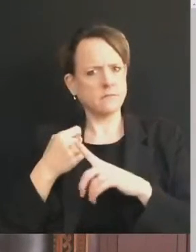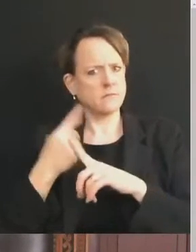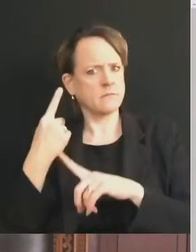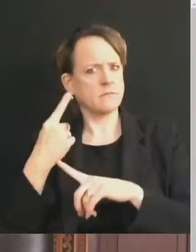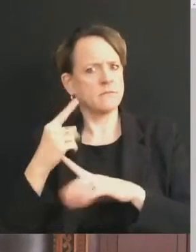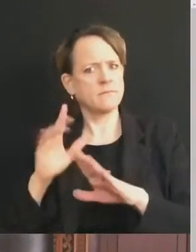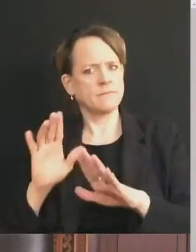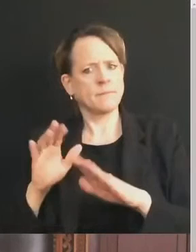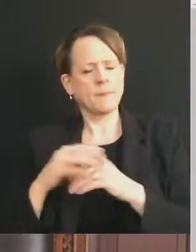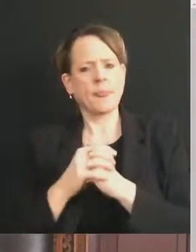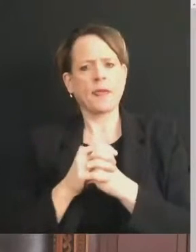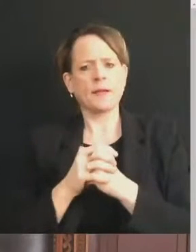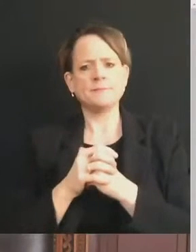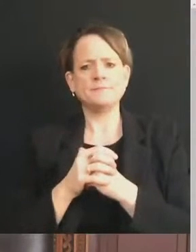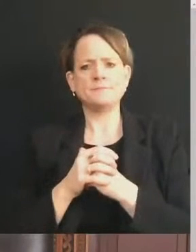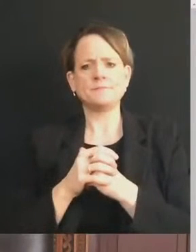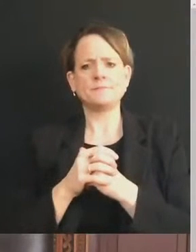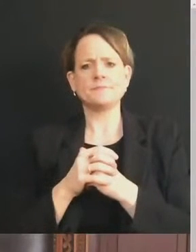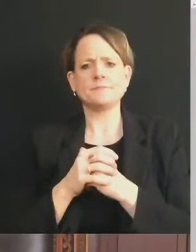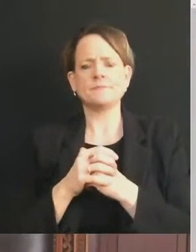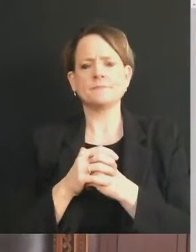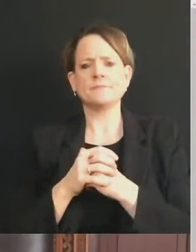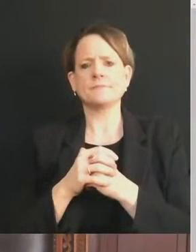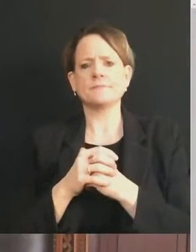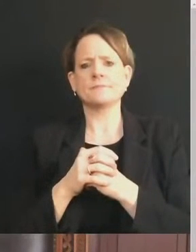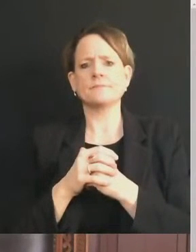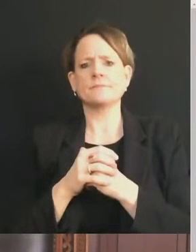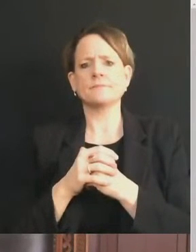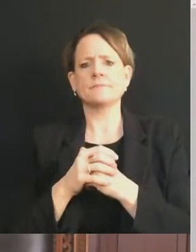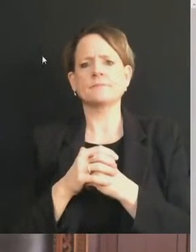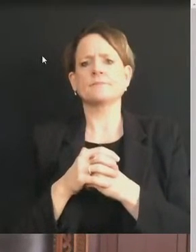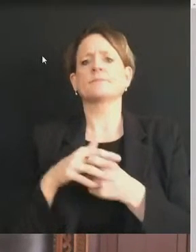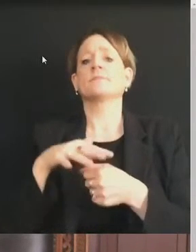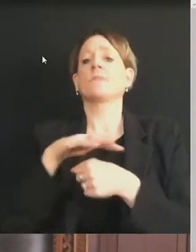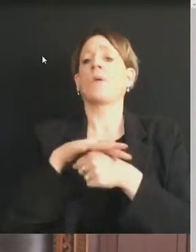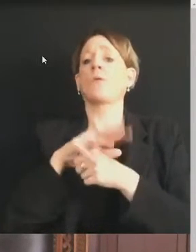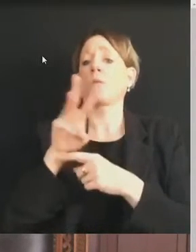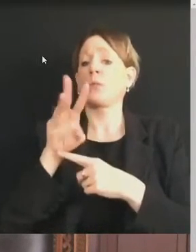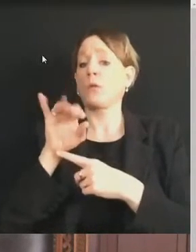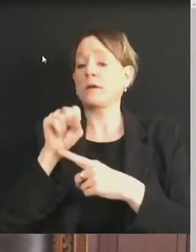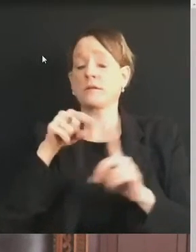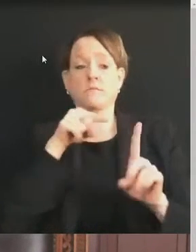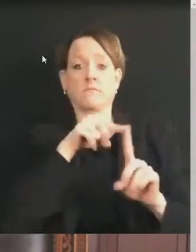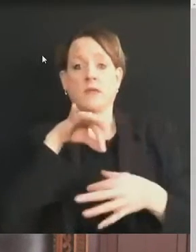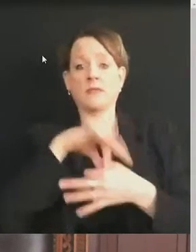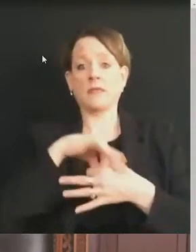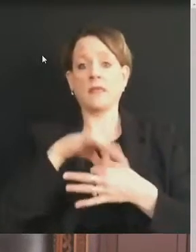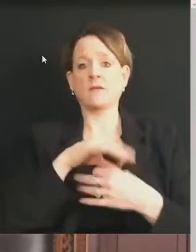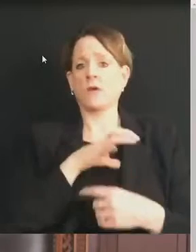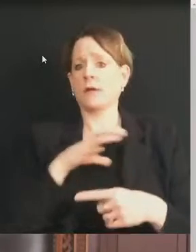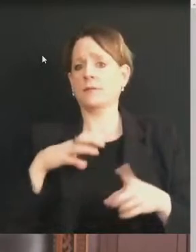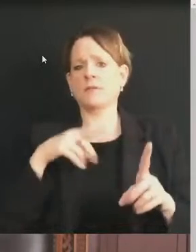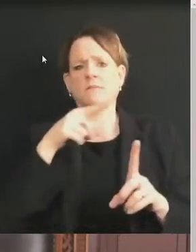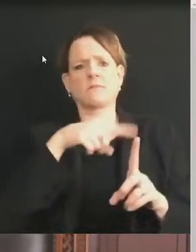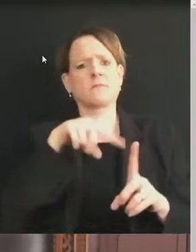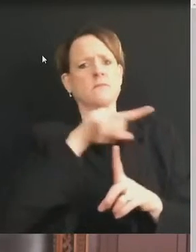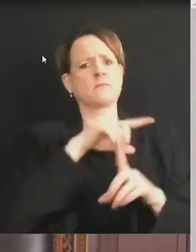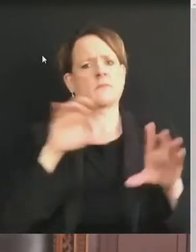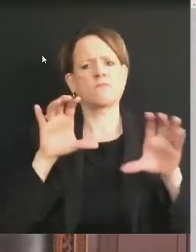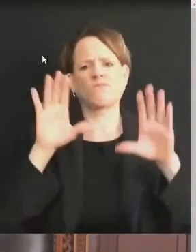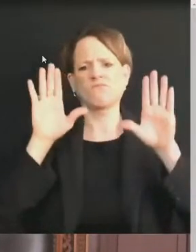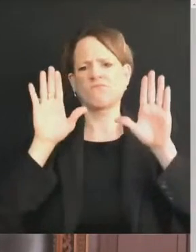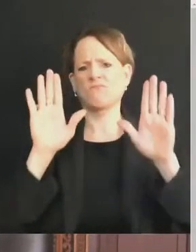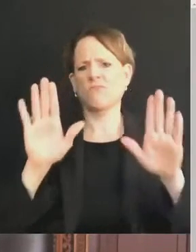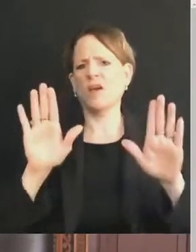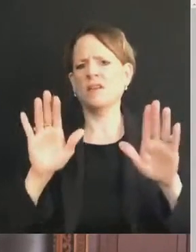Elections Commission has done a great job as far as PPE for this election. We've had several dry runs